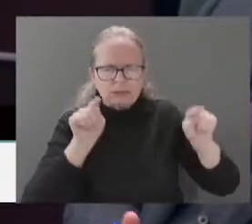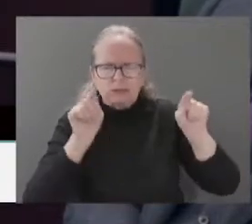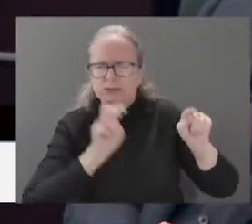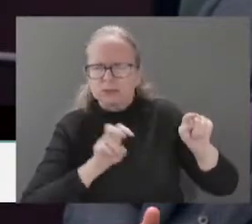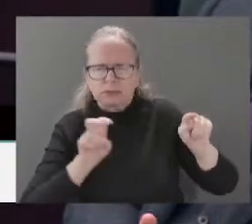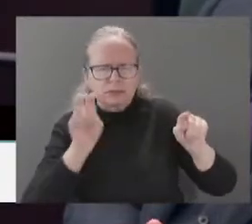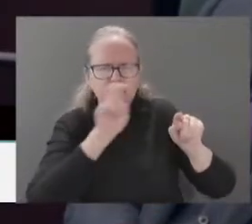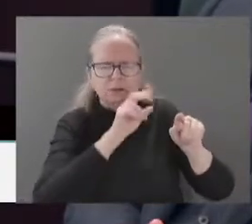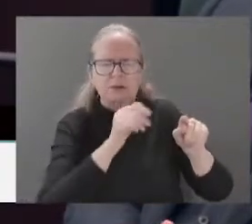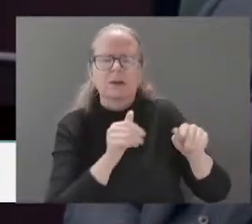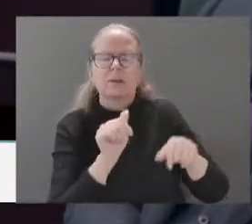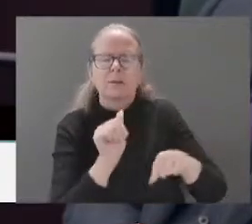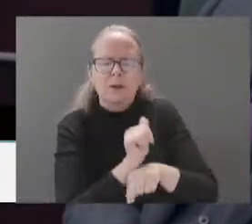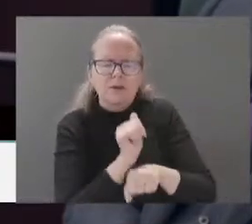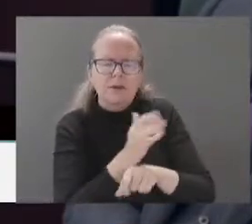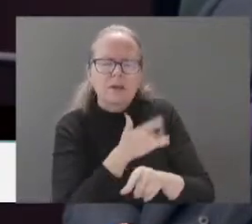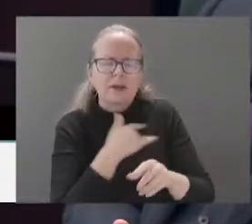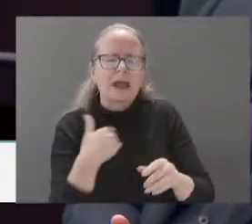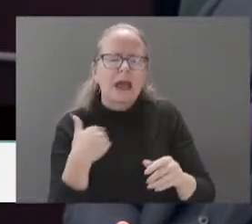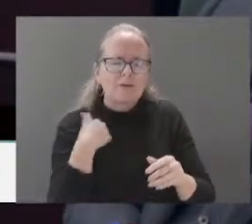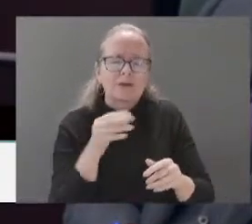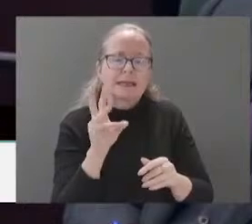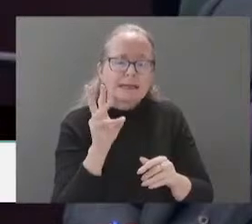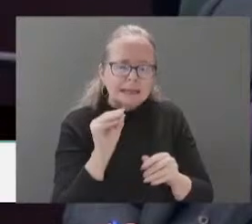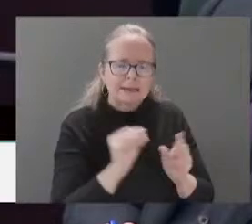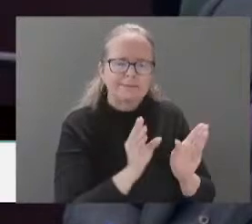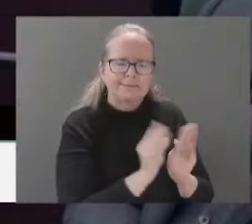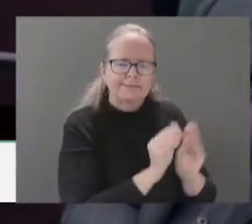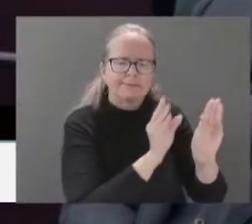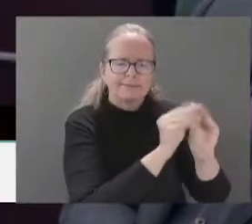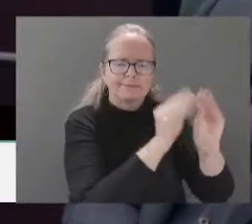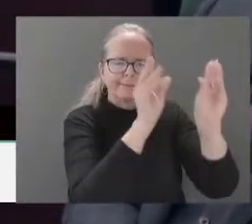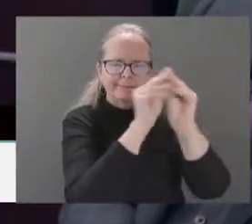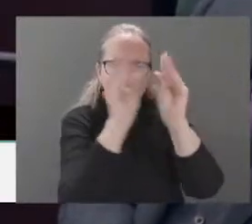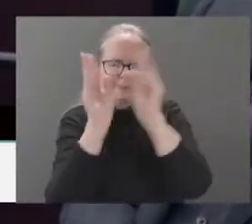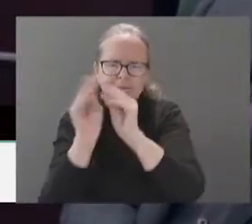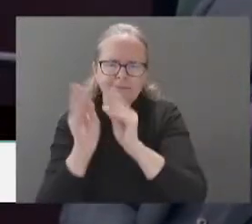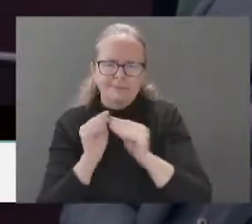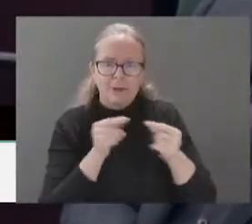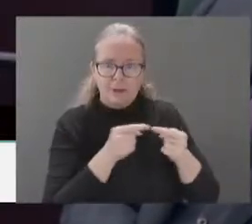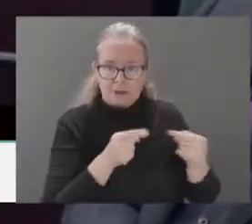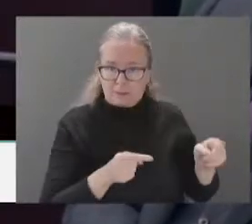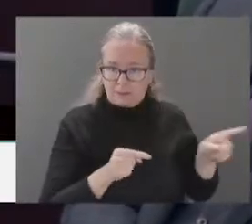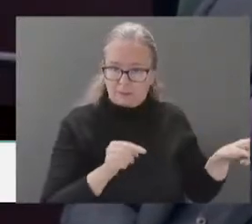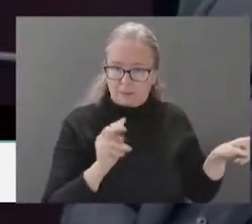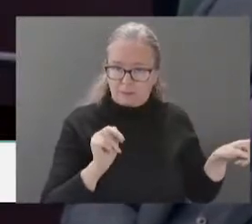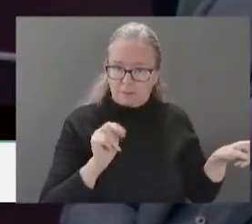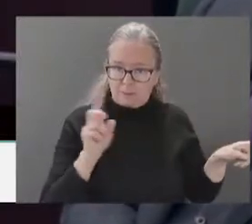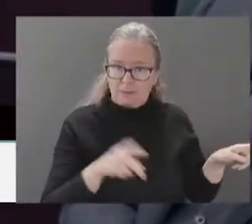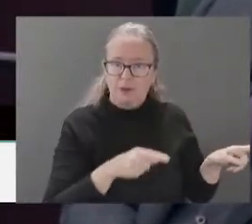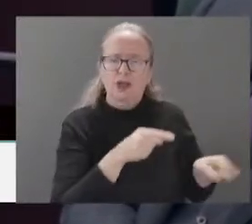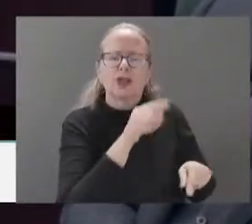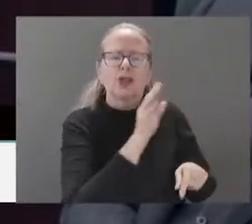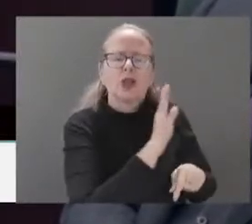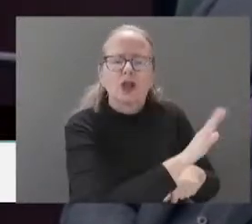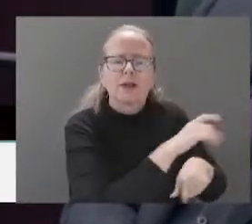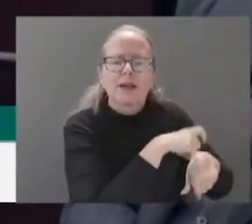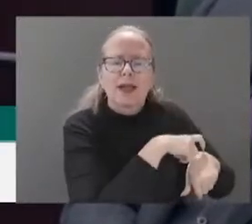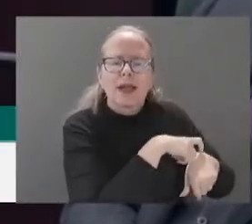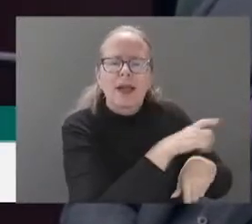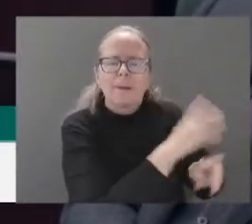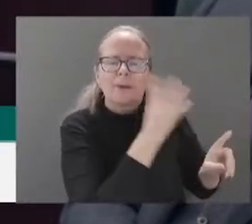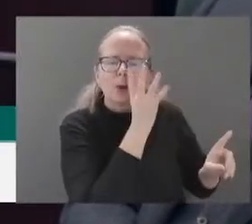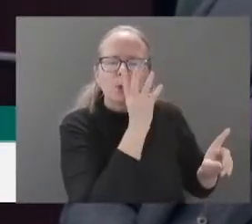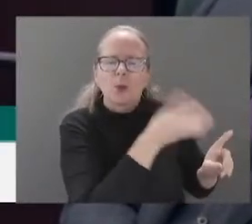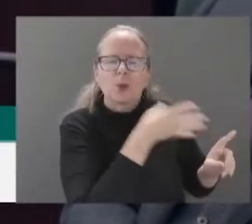province Mr Speaker the members opposite who forgot rural Alberta Mr Speaker they did everything to demean and demise